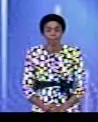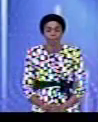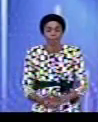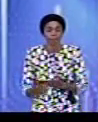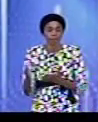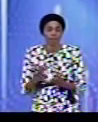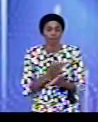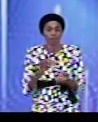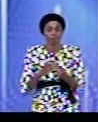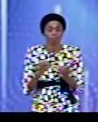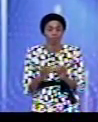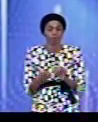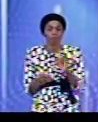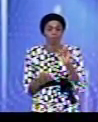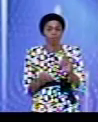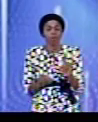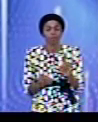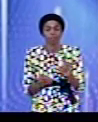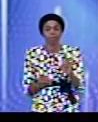117.